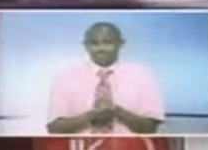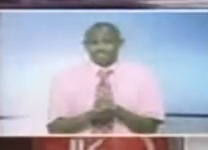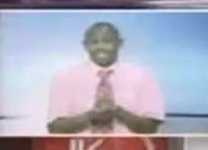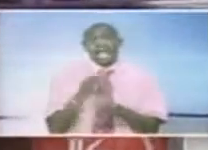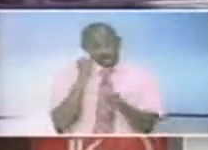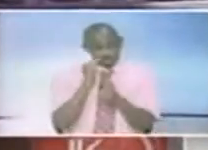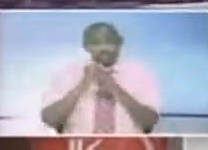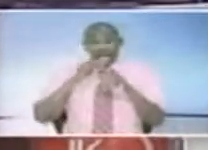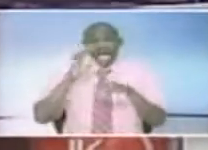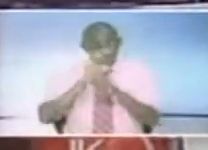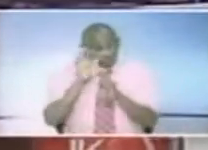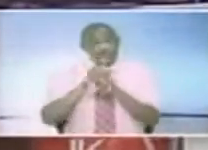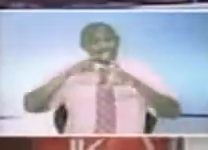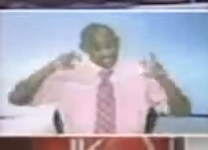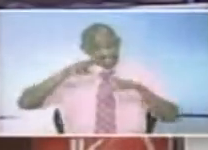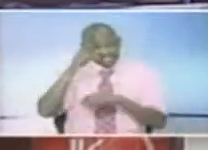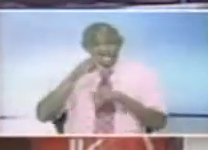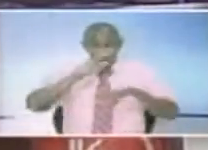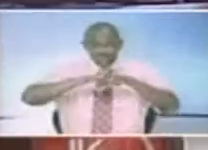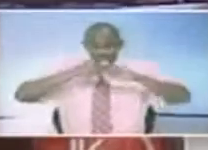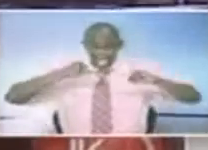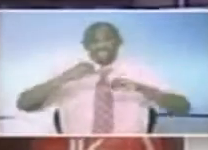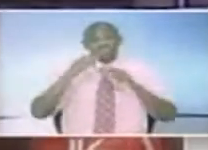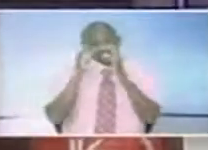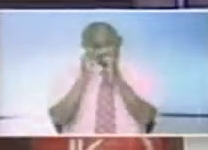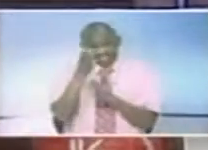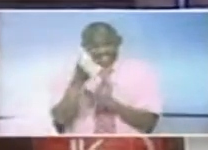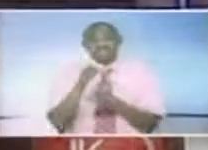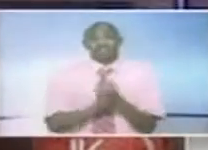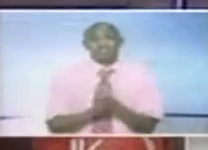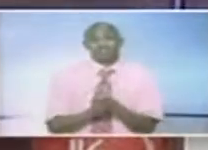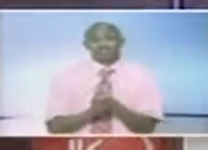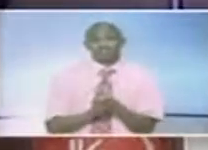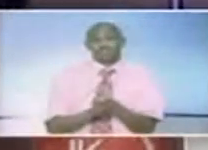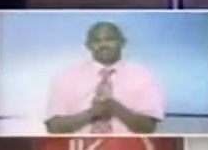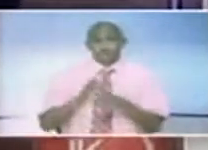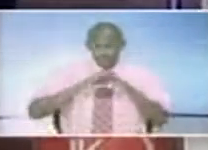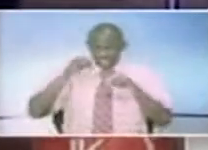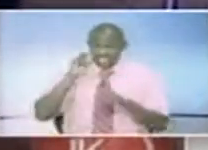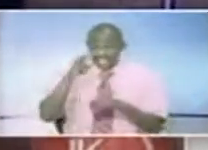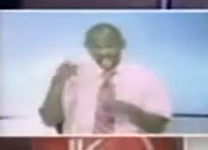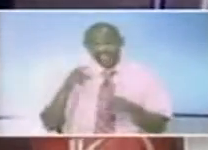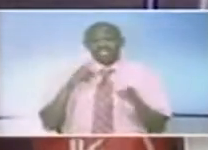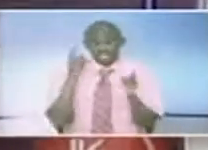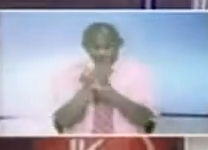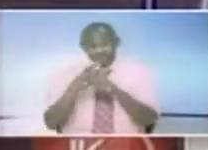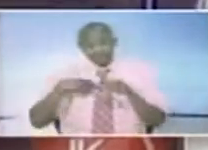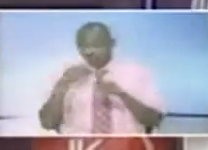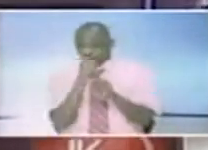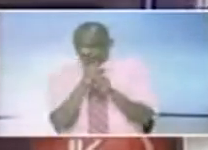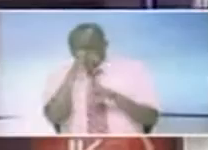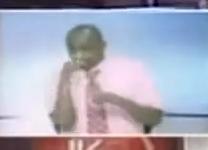I do a lot of research online. I also look at, of course, online you look at other artist works, and